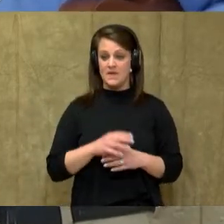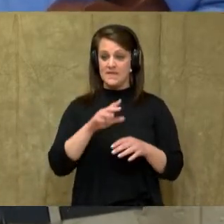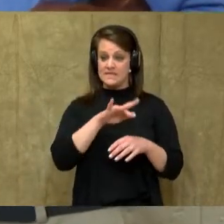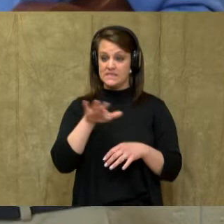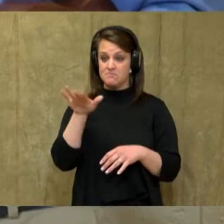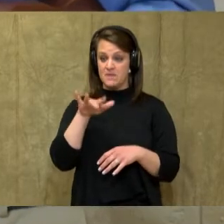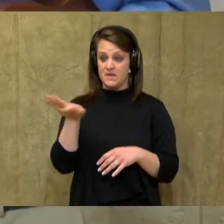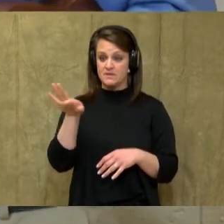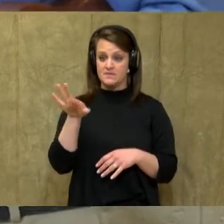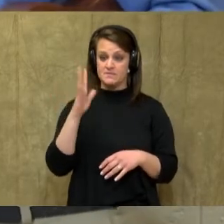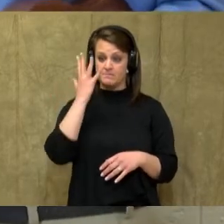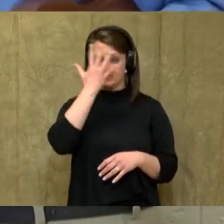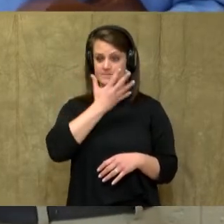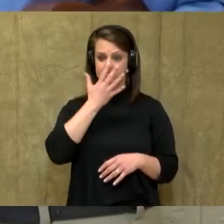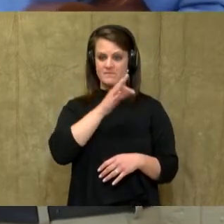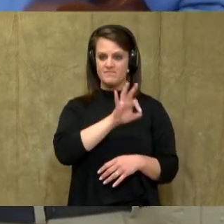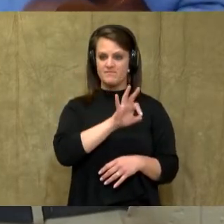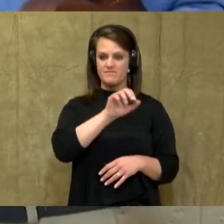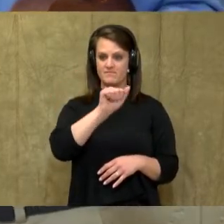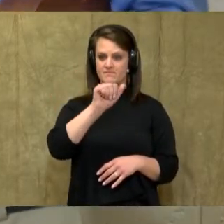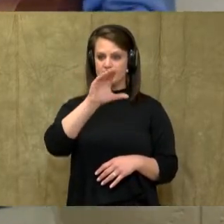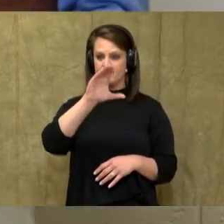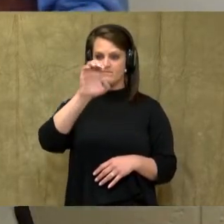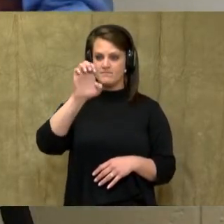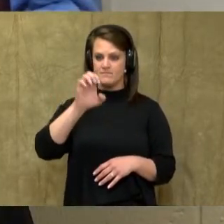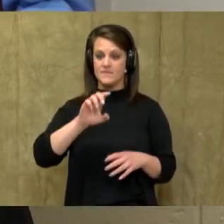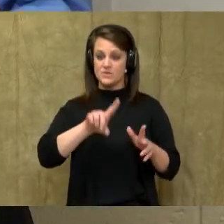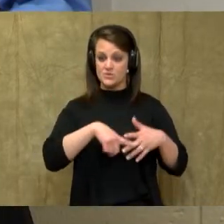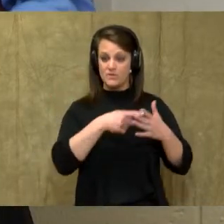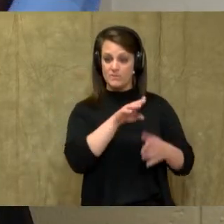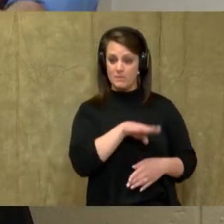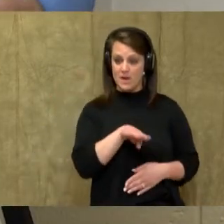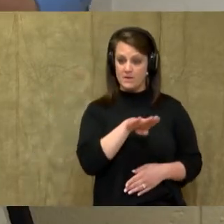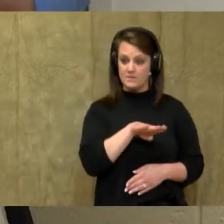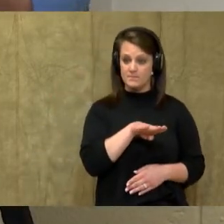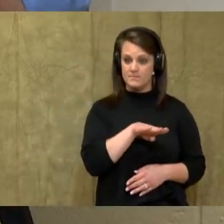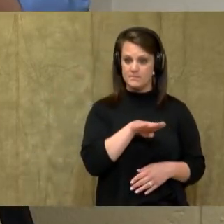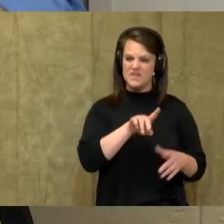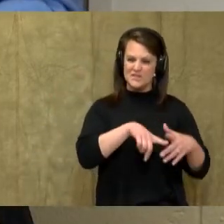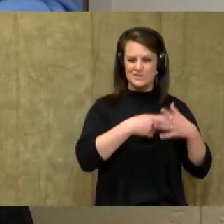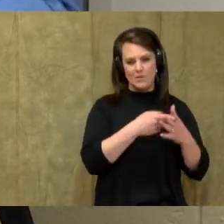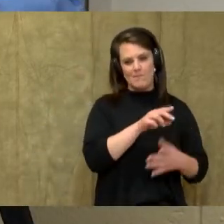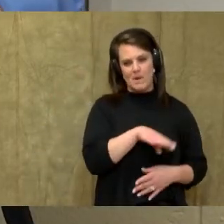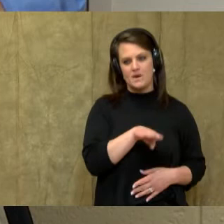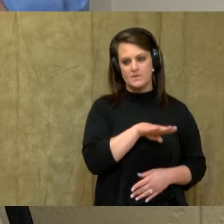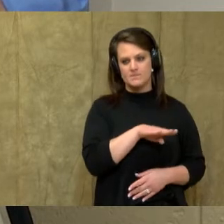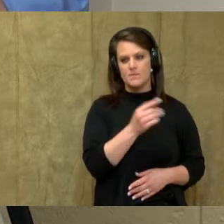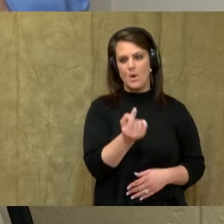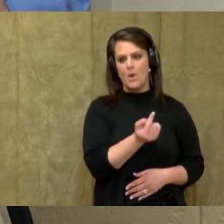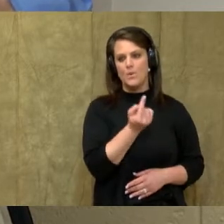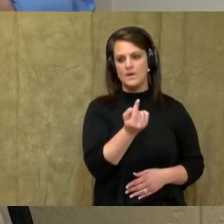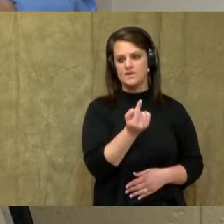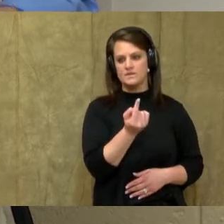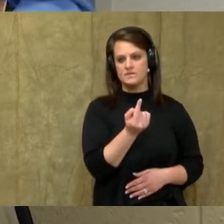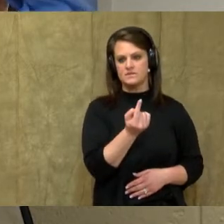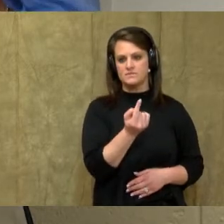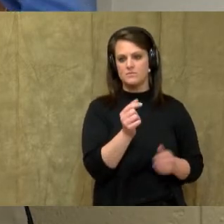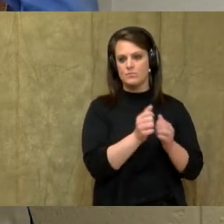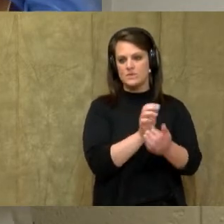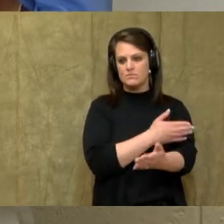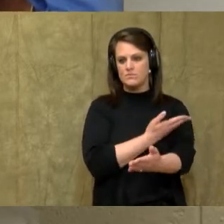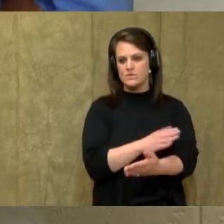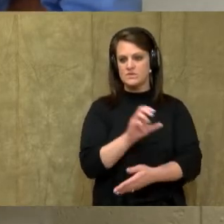word, face. So again, starting from the bottom, we always begin at the bottom when we're talking about the musical